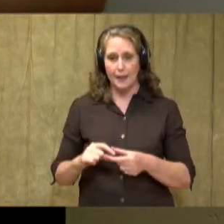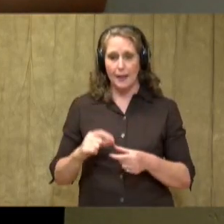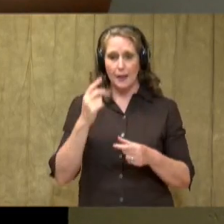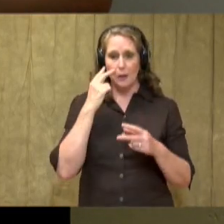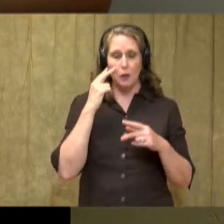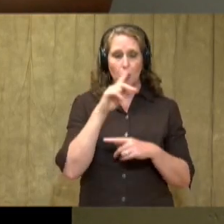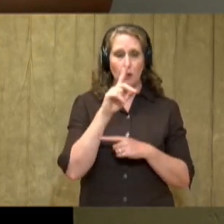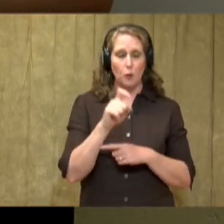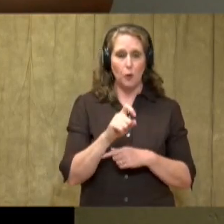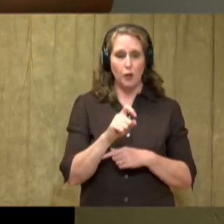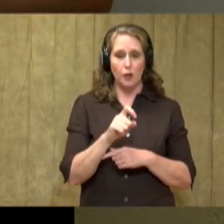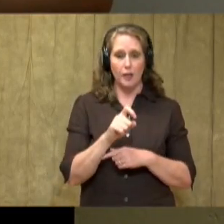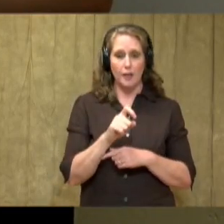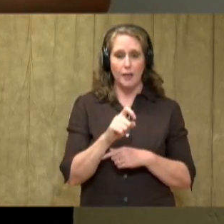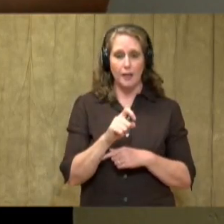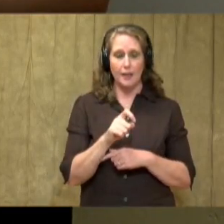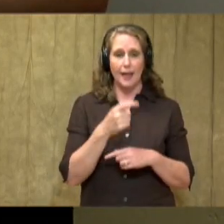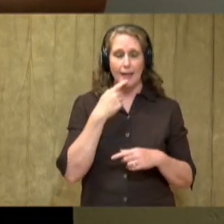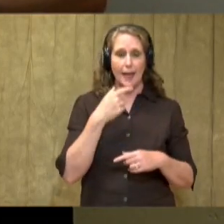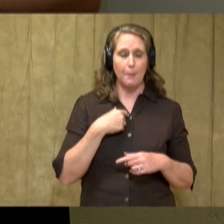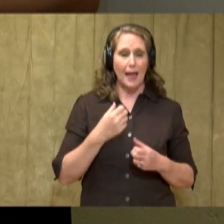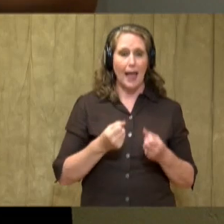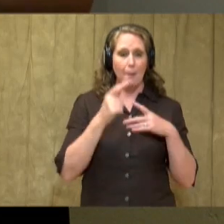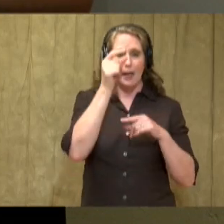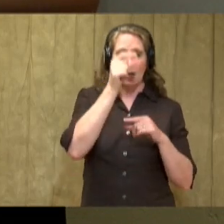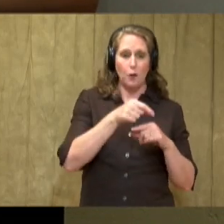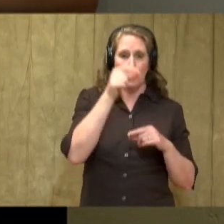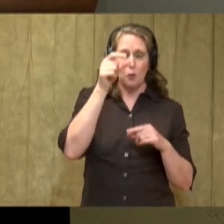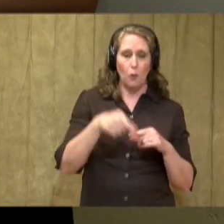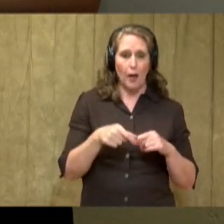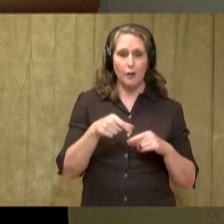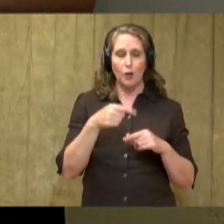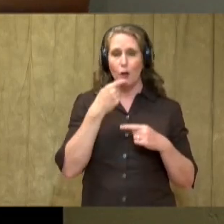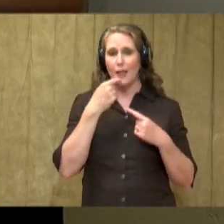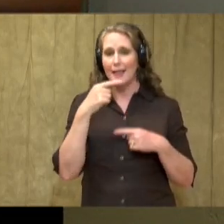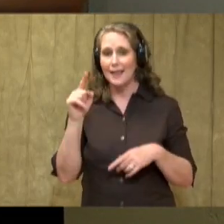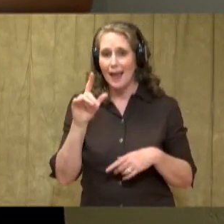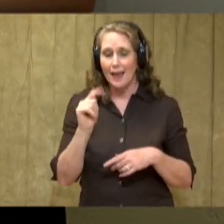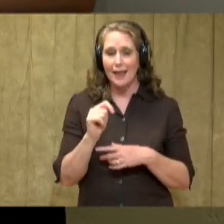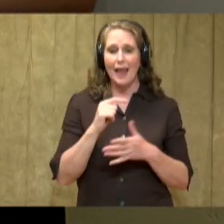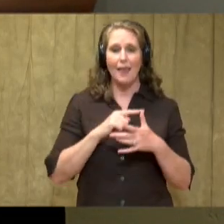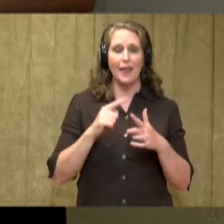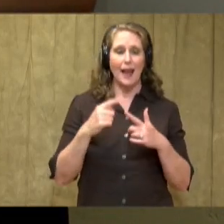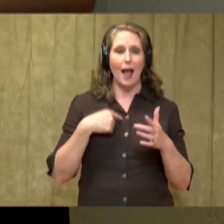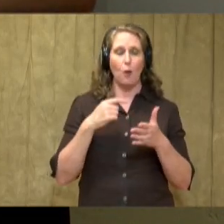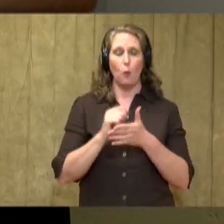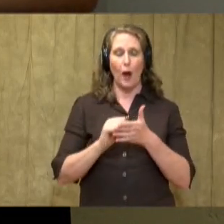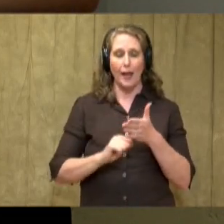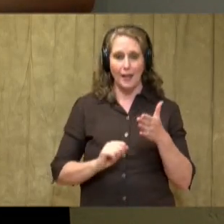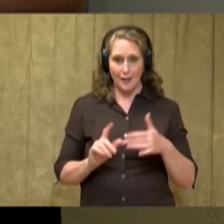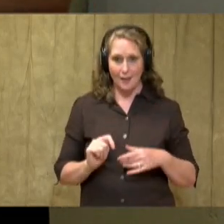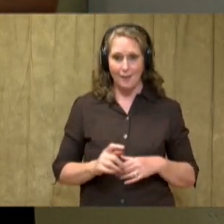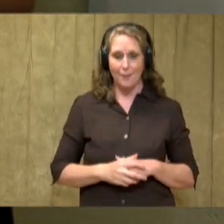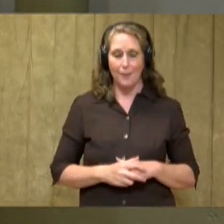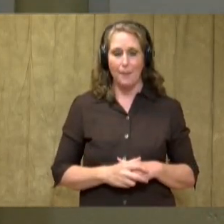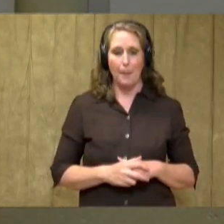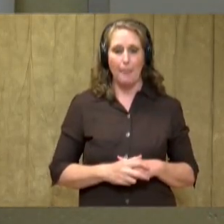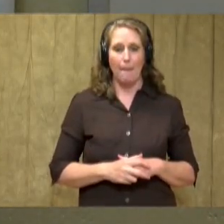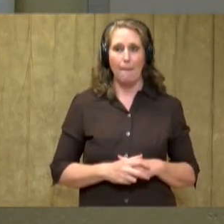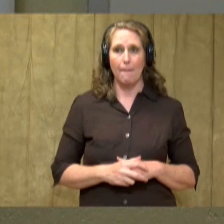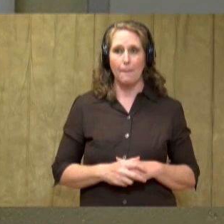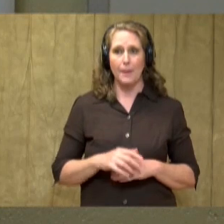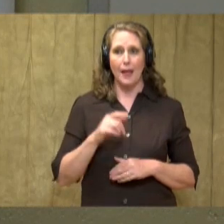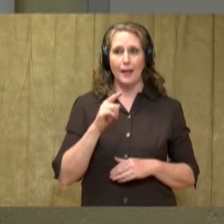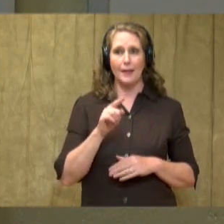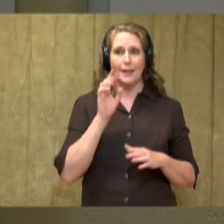you can hold up the number of rods or you can shout it out, and then I'm going to write it up here. So let's look